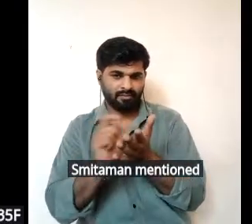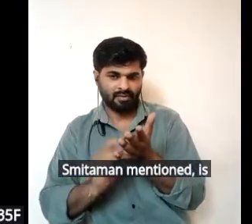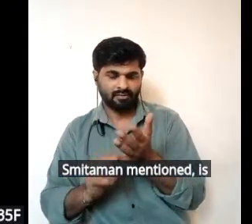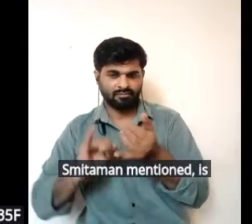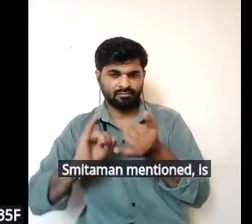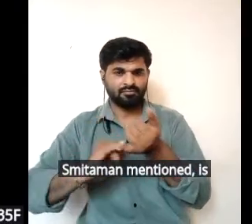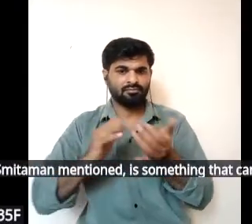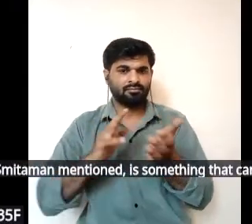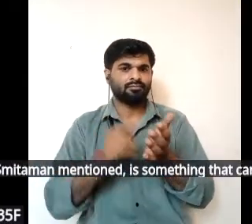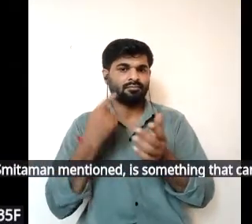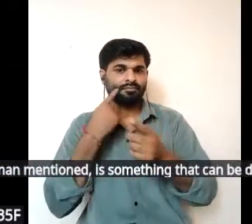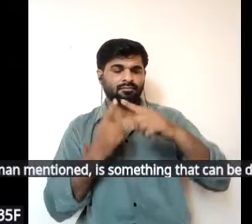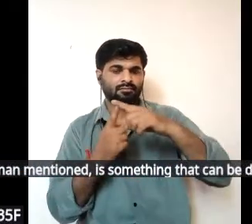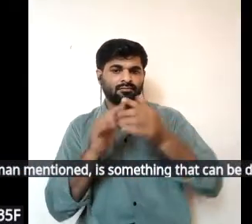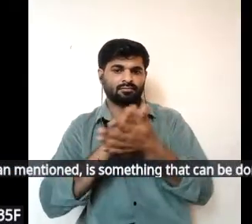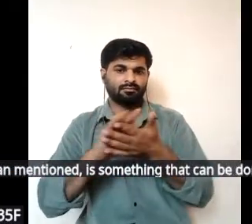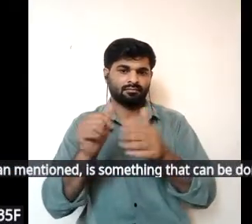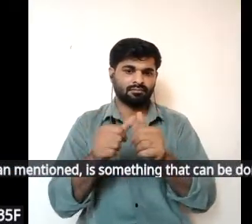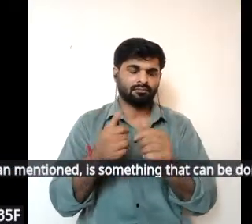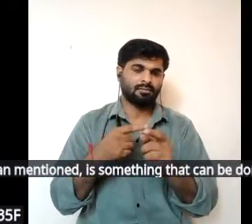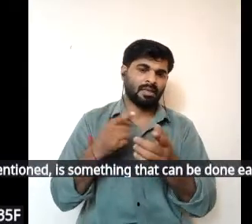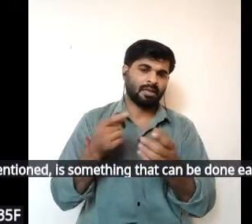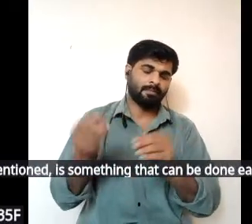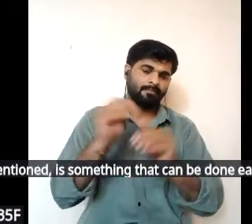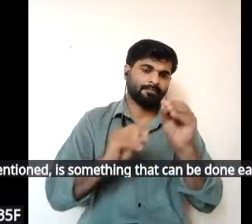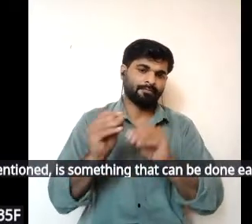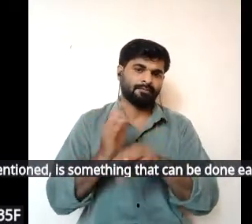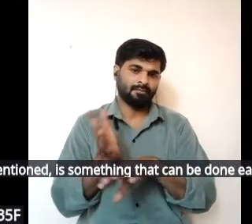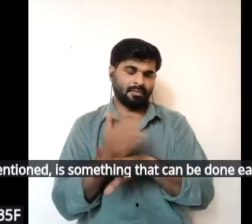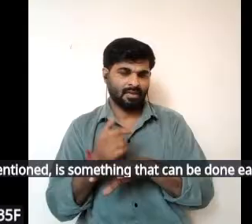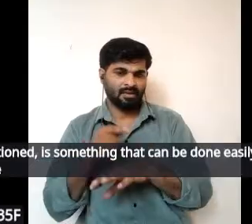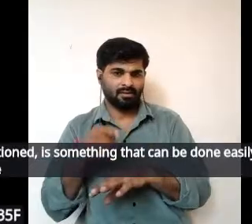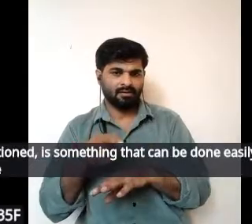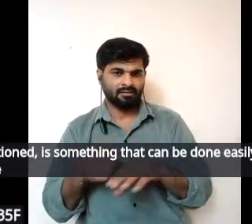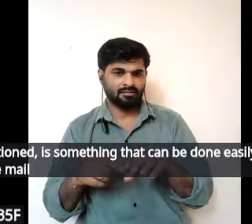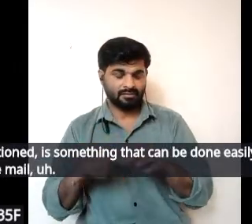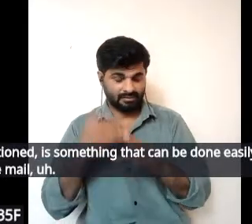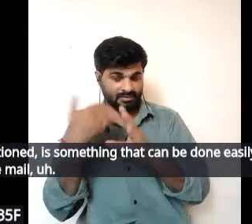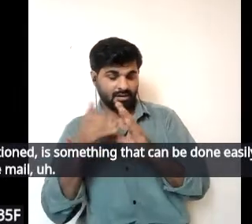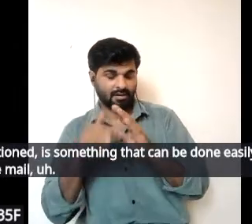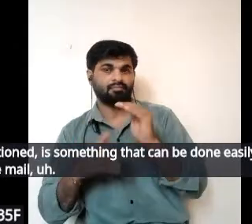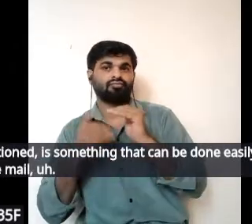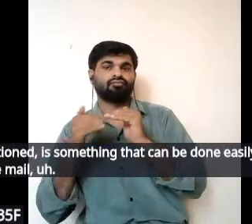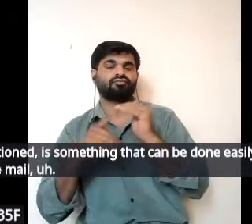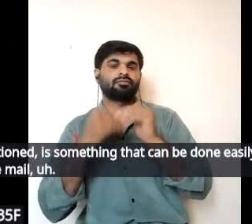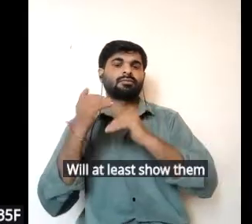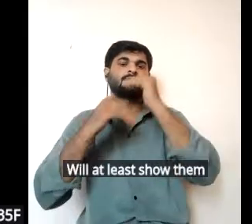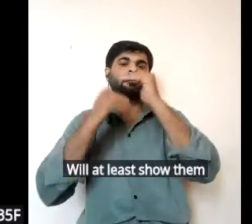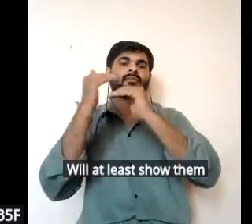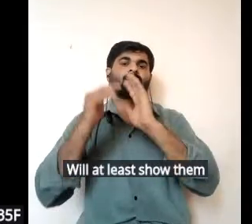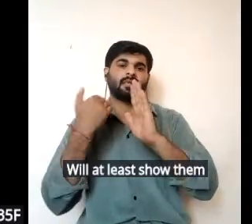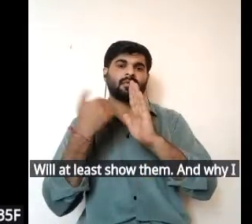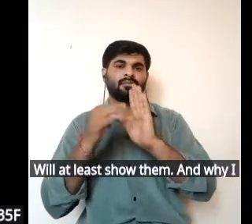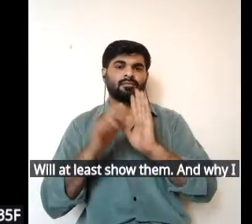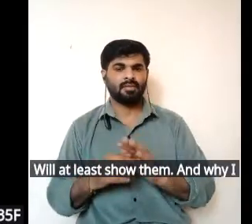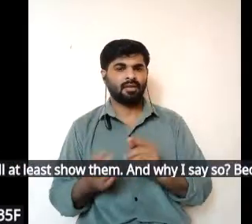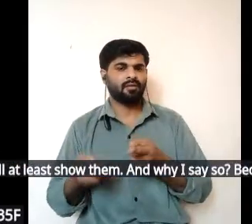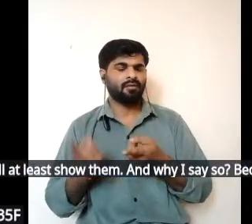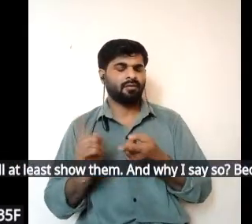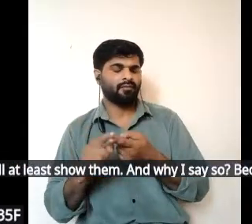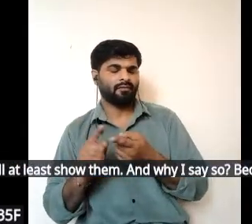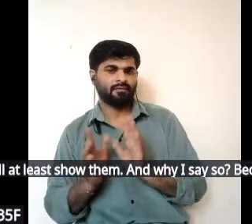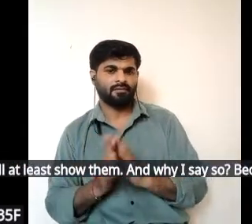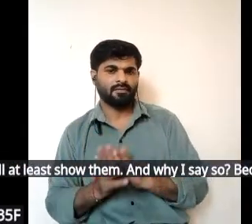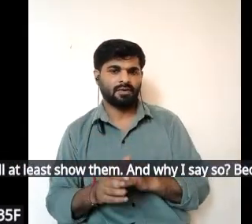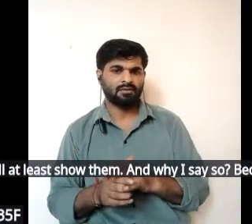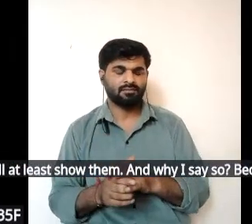can be done easily by the sector. Just sending the mail will at least show them. And why I say so, because there